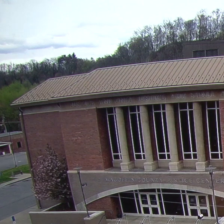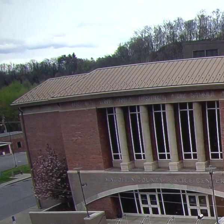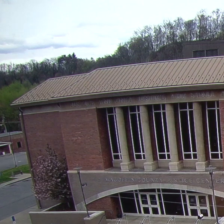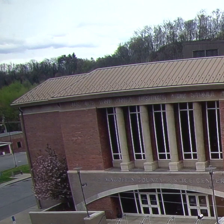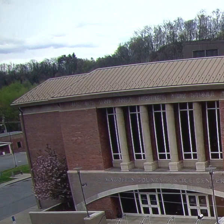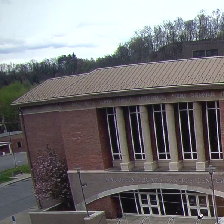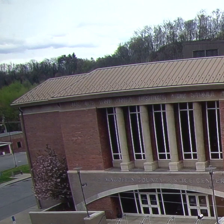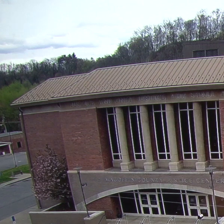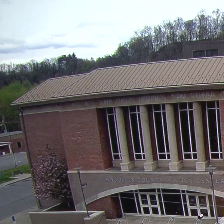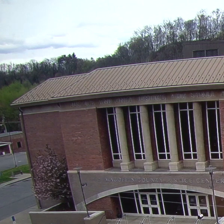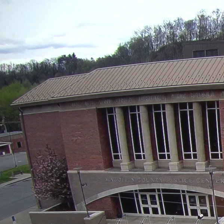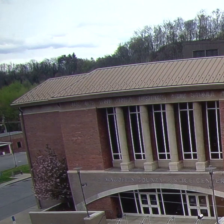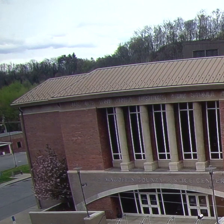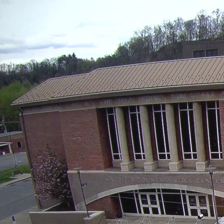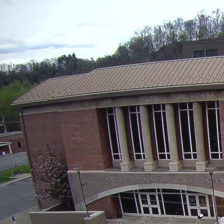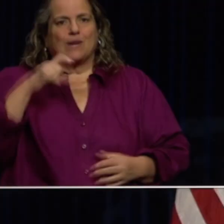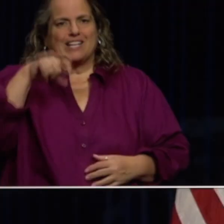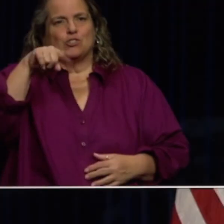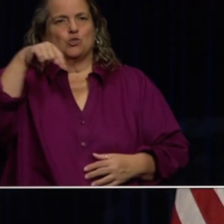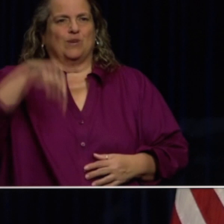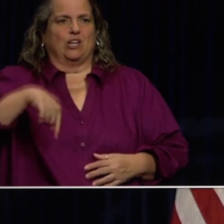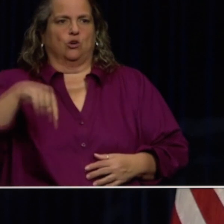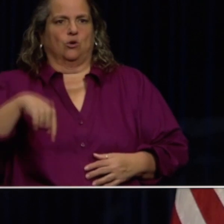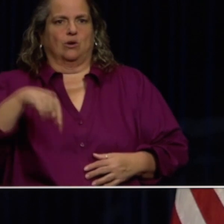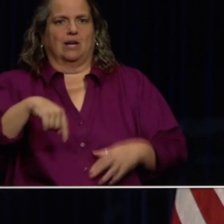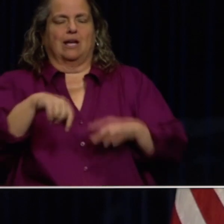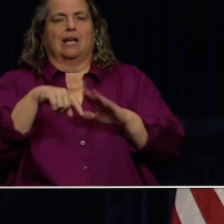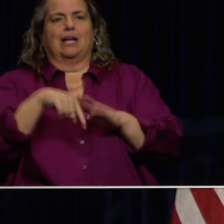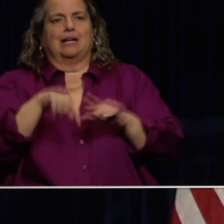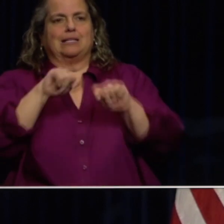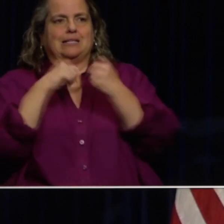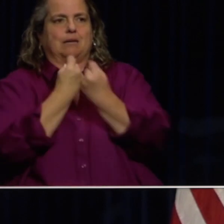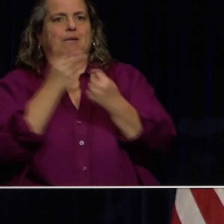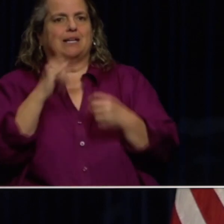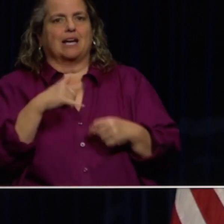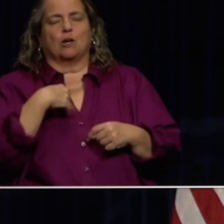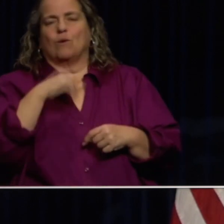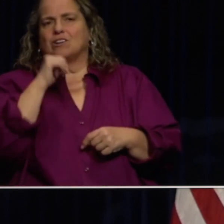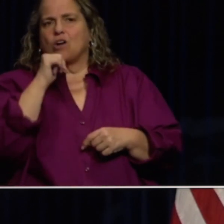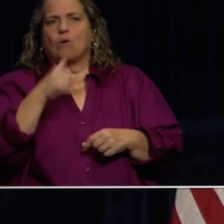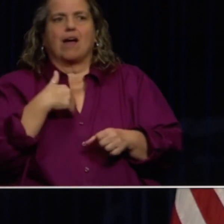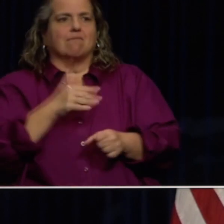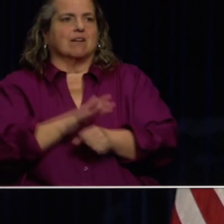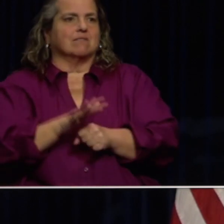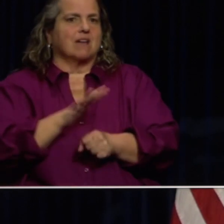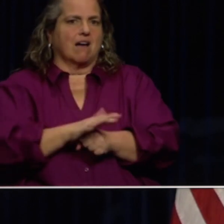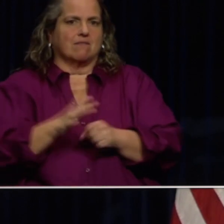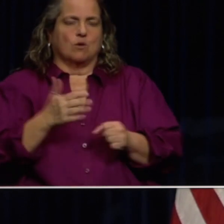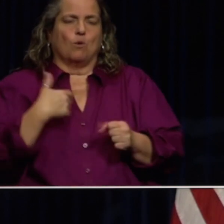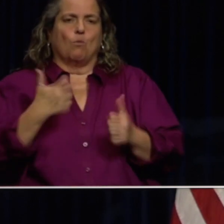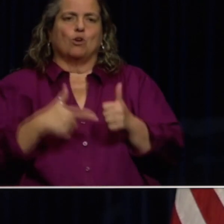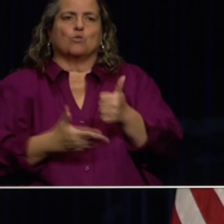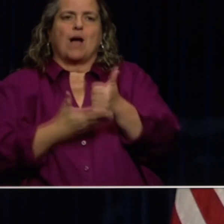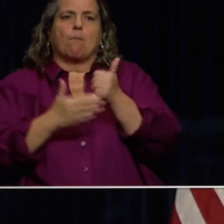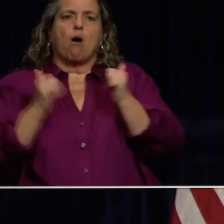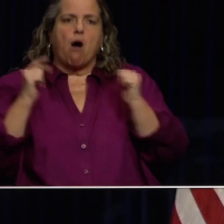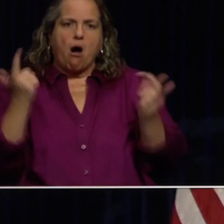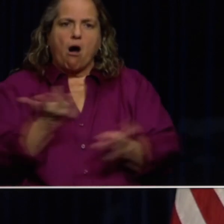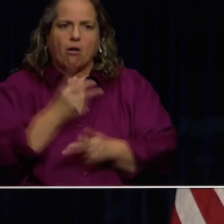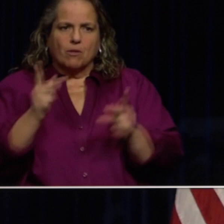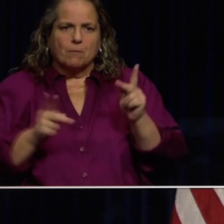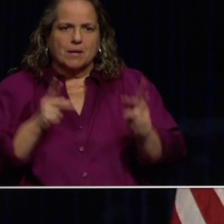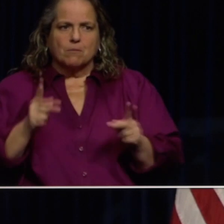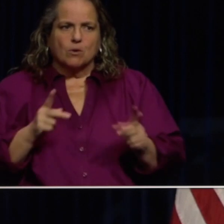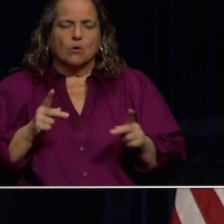Beshear's update from just a few moments ago. The governor gave an update on new testing efforts between a culmination of agencies, which will